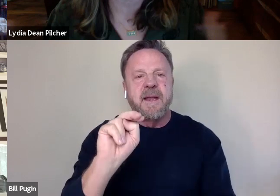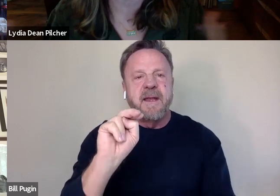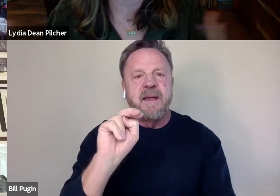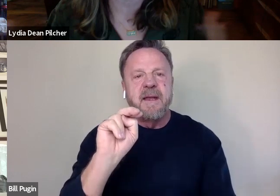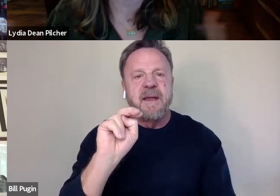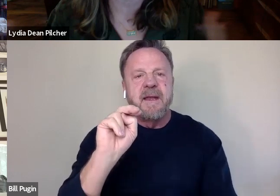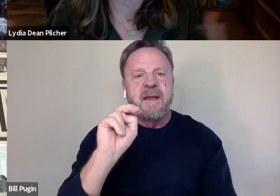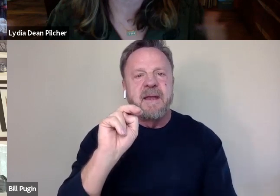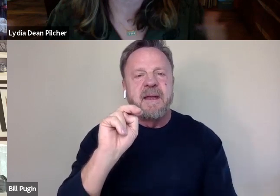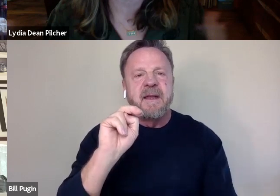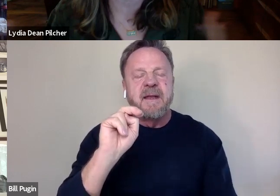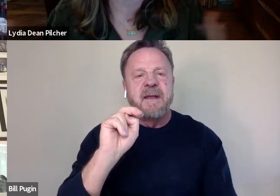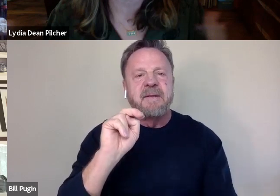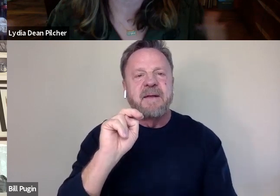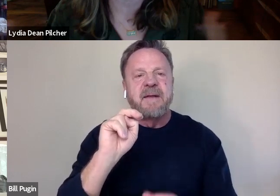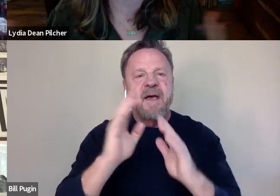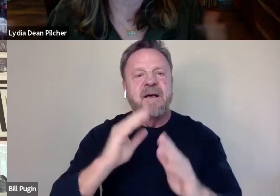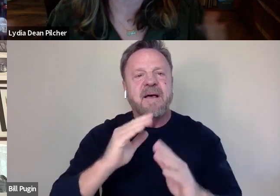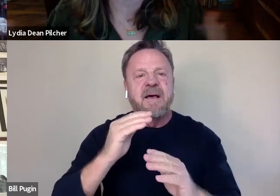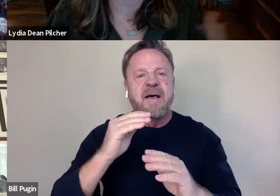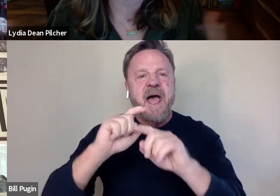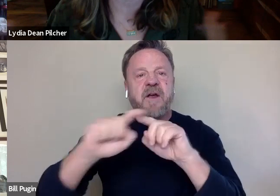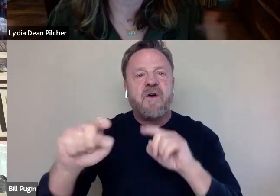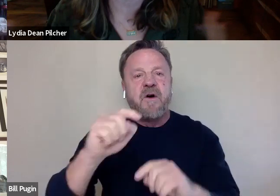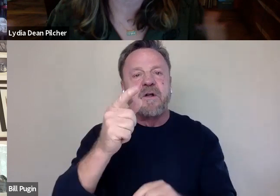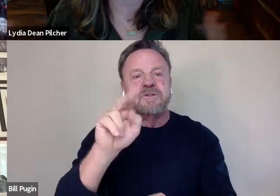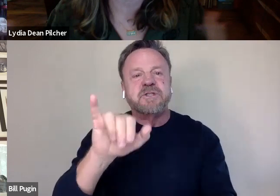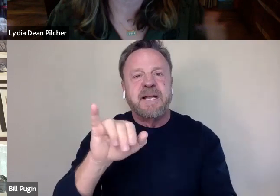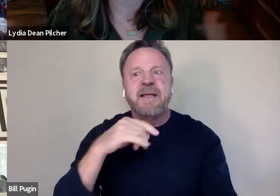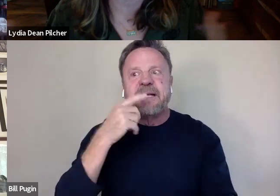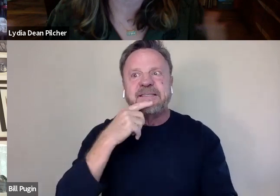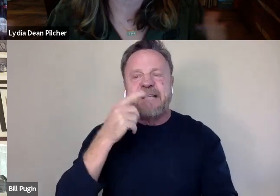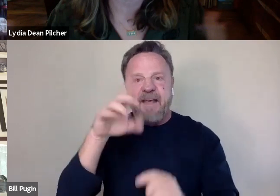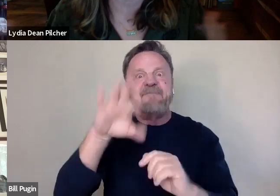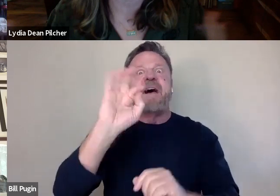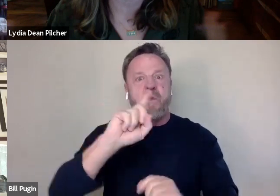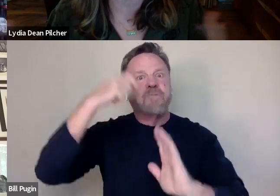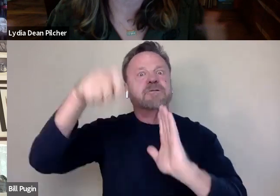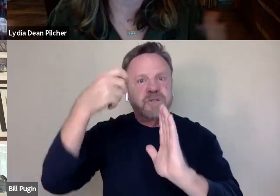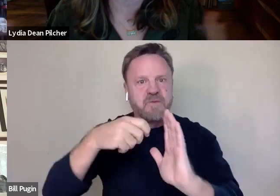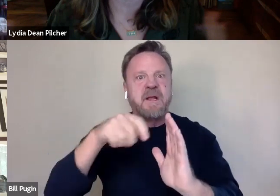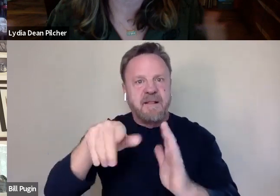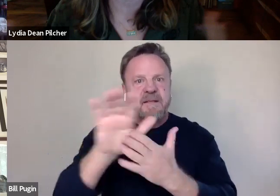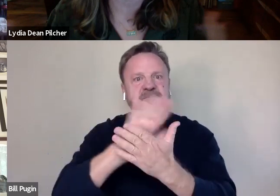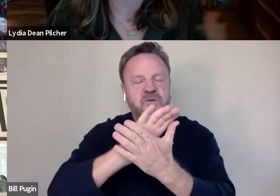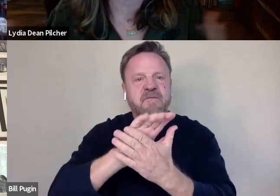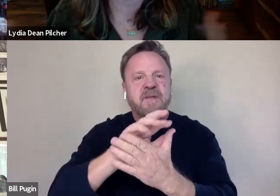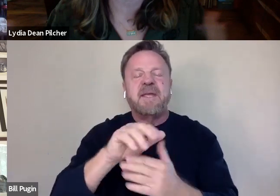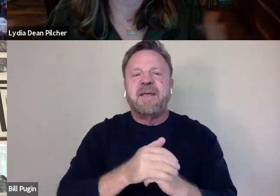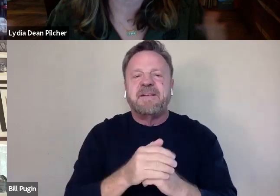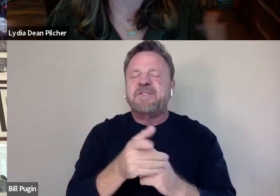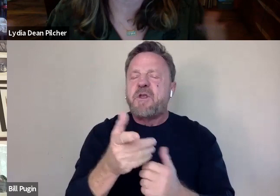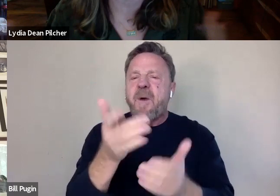called Ginny, and I was like, this is we're shooting Radium Girls. It was like the most amazing occasion. You ask about how we brought